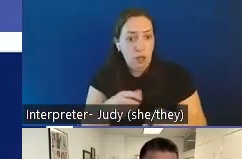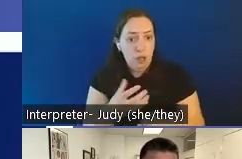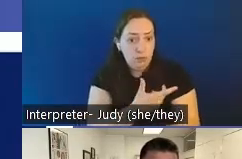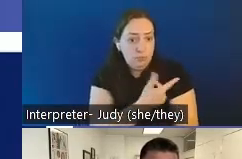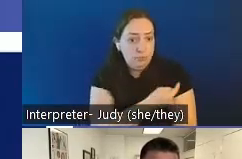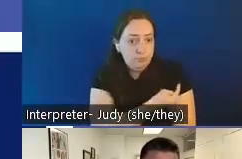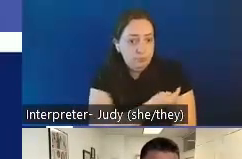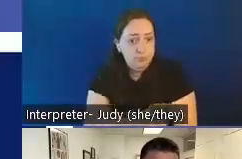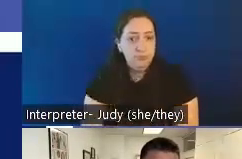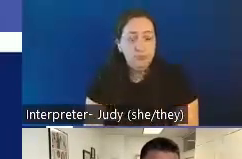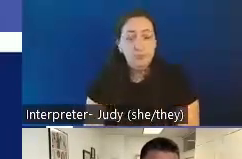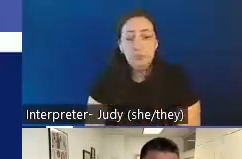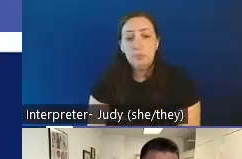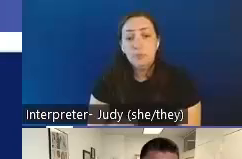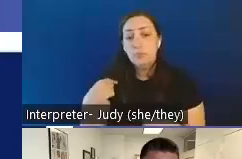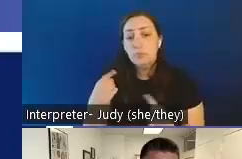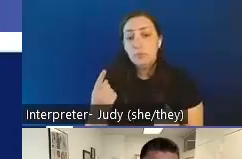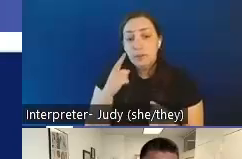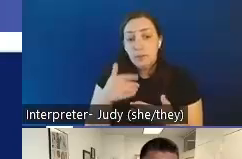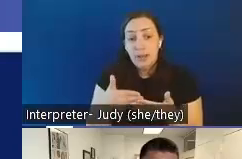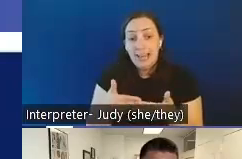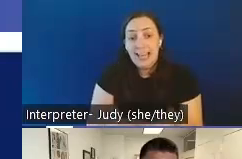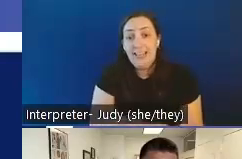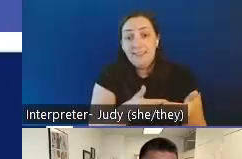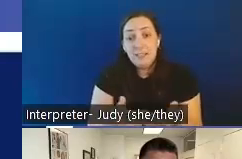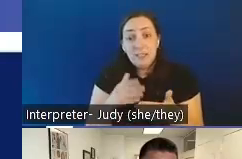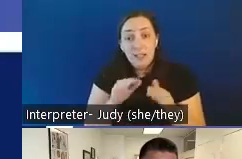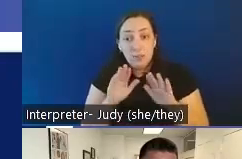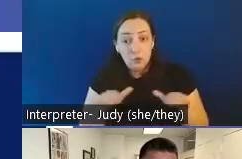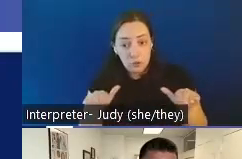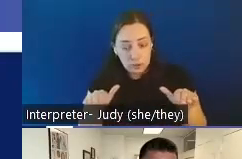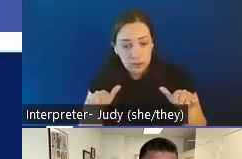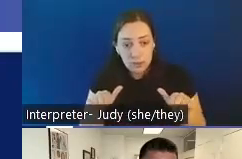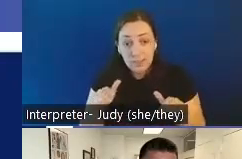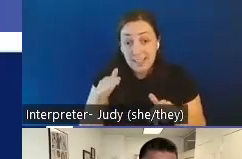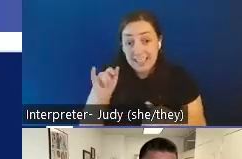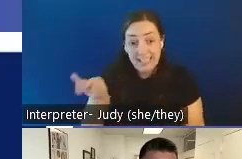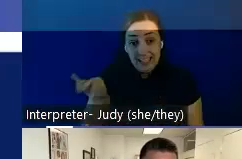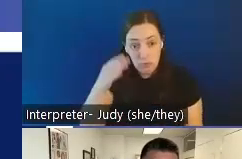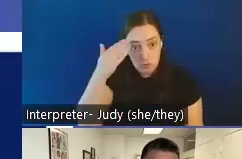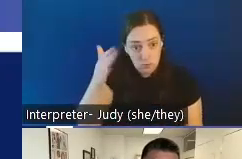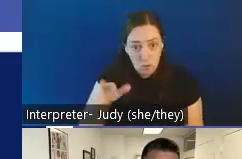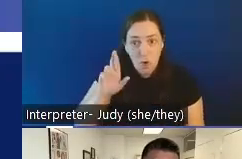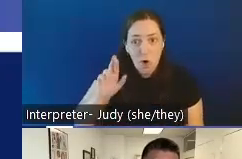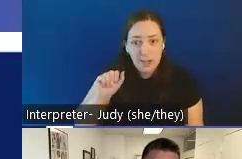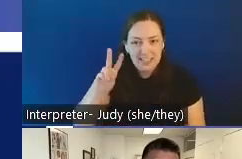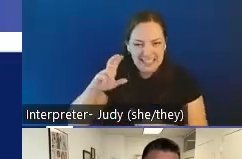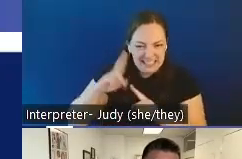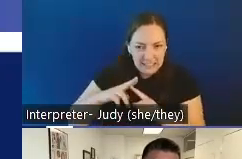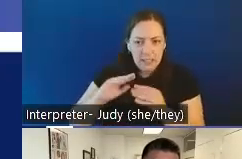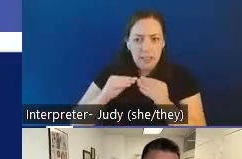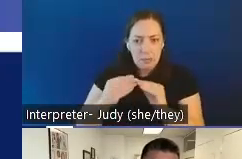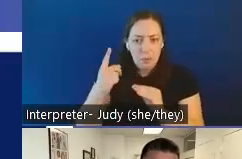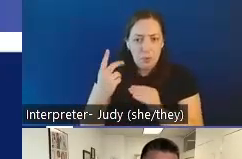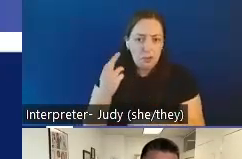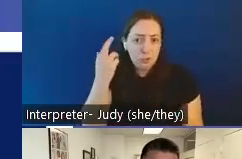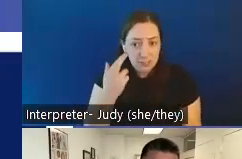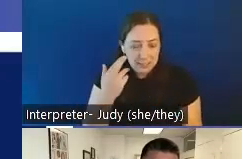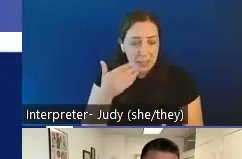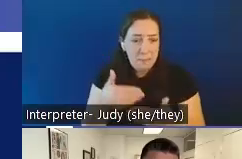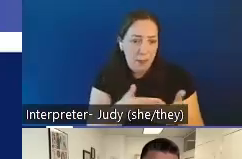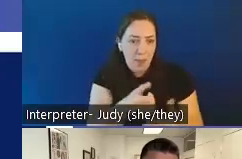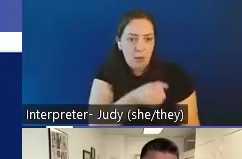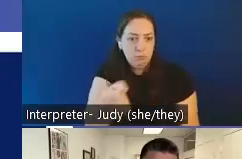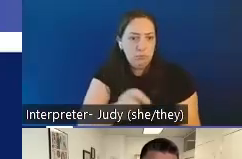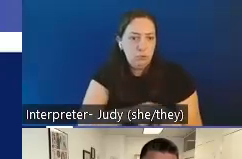for our infants and children, and for those of you who don't know, RSV is the #1 reason that babies in our country get hospitalized every